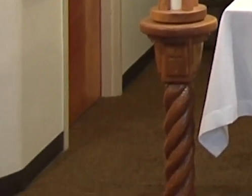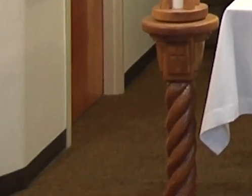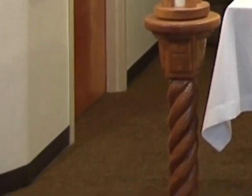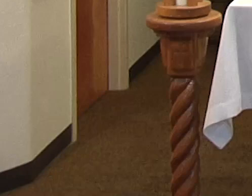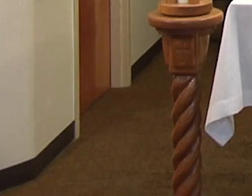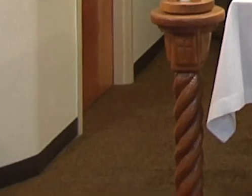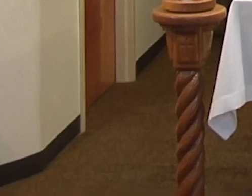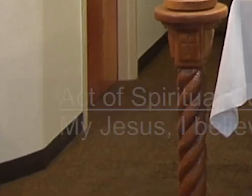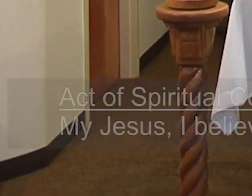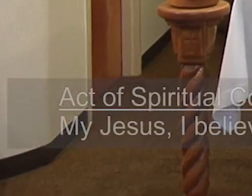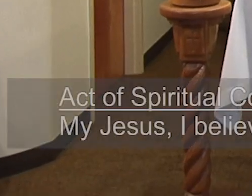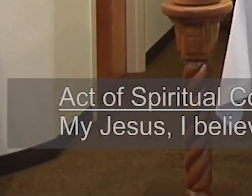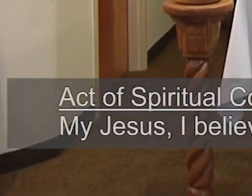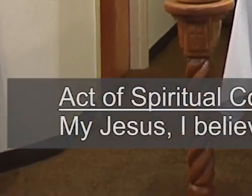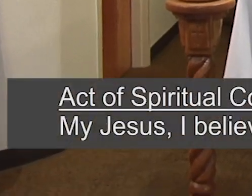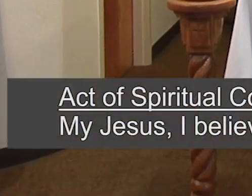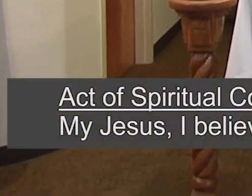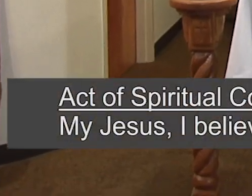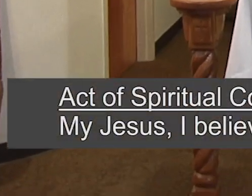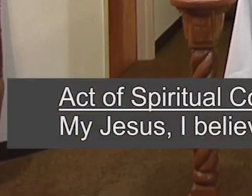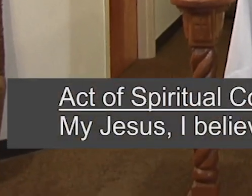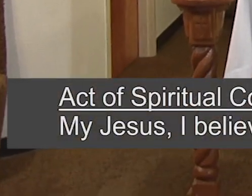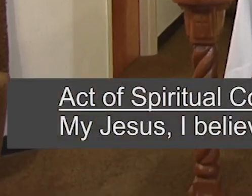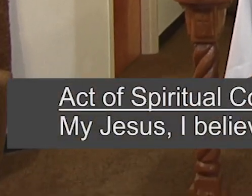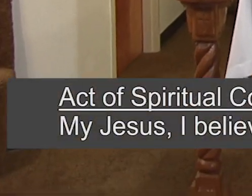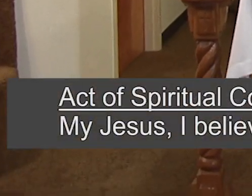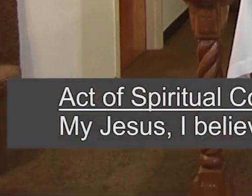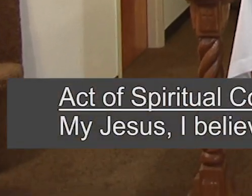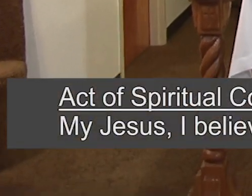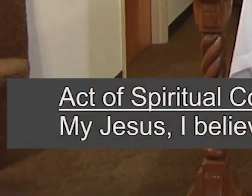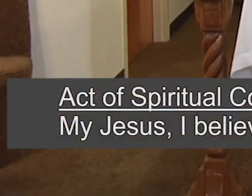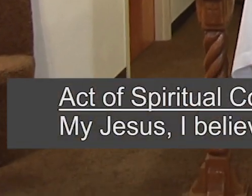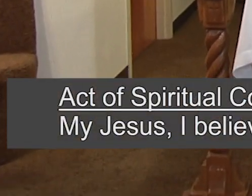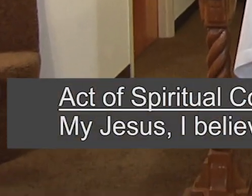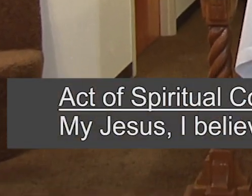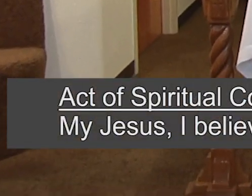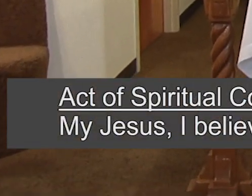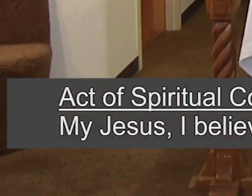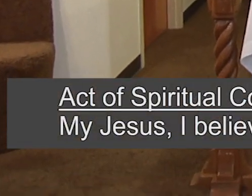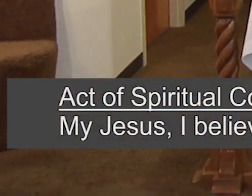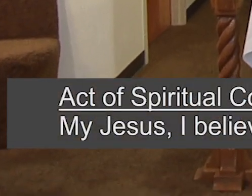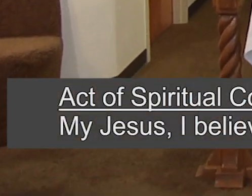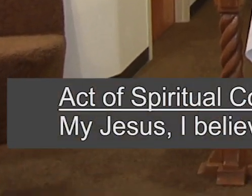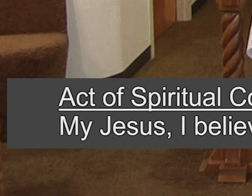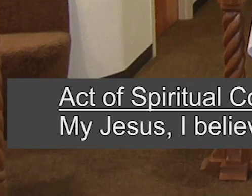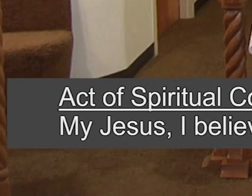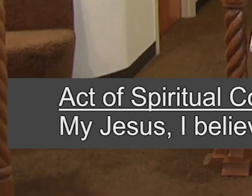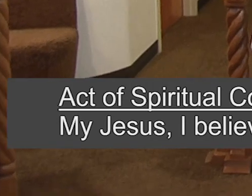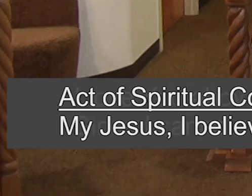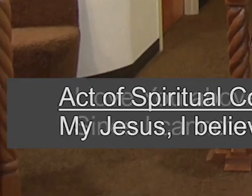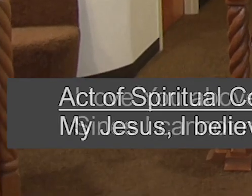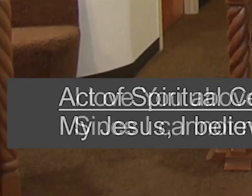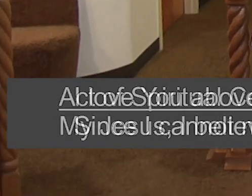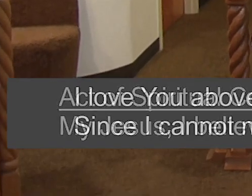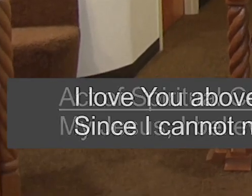who believe to receive the goodness of